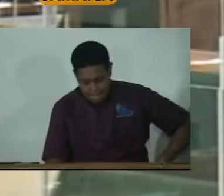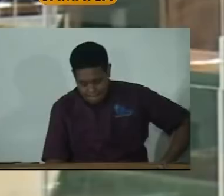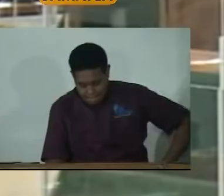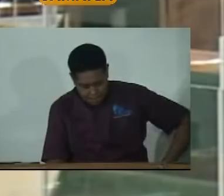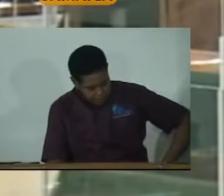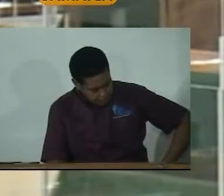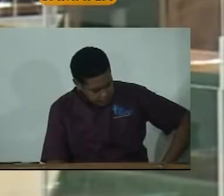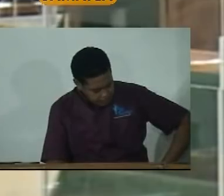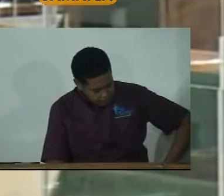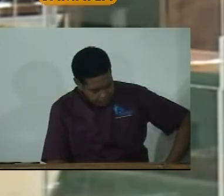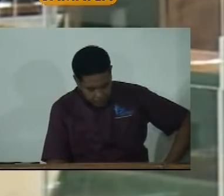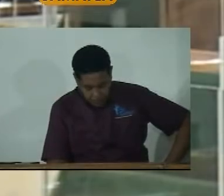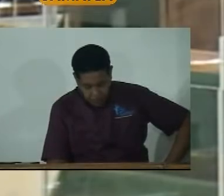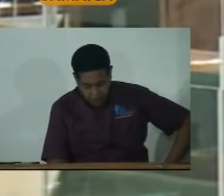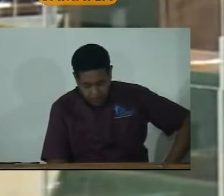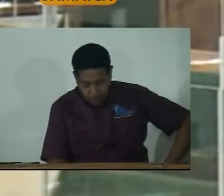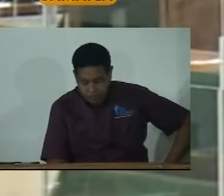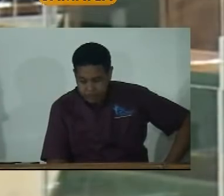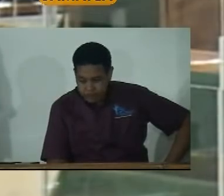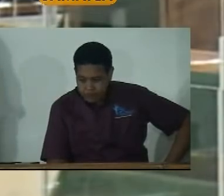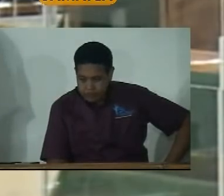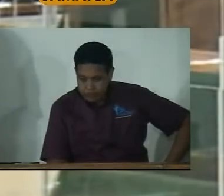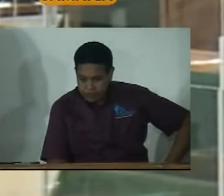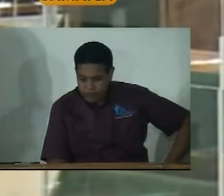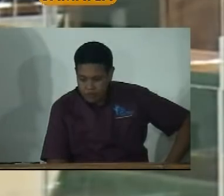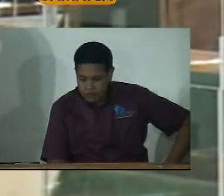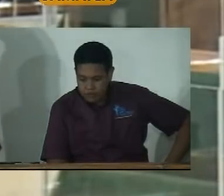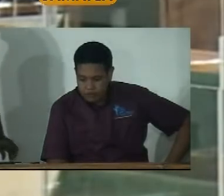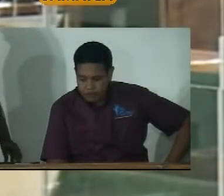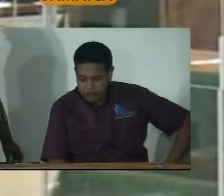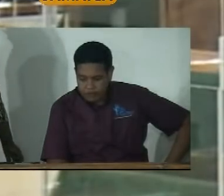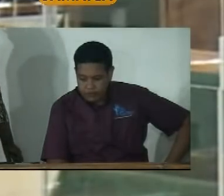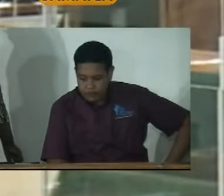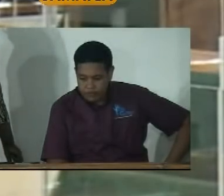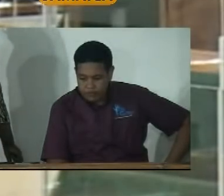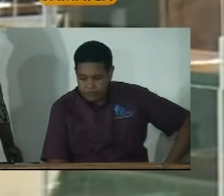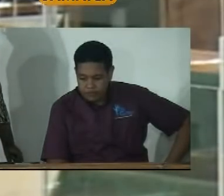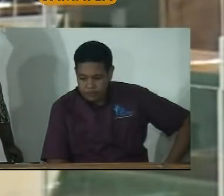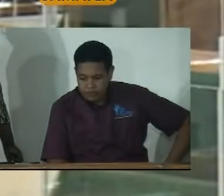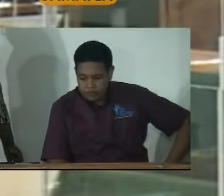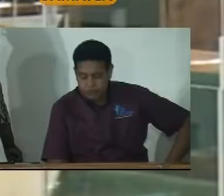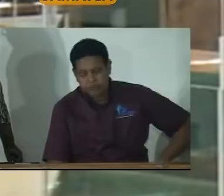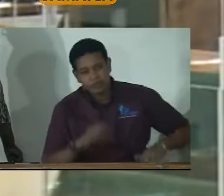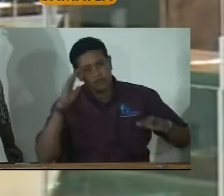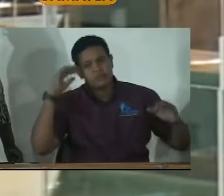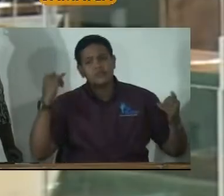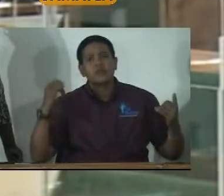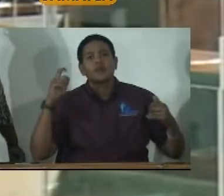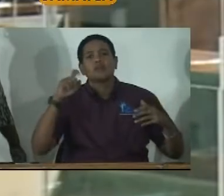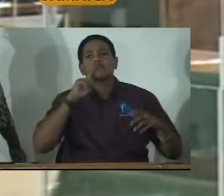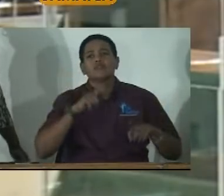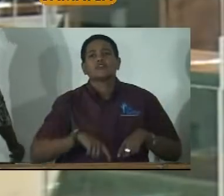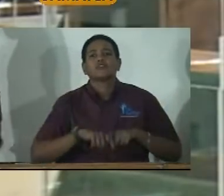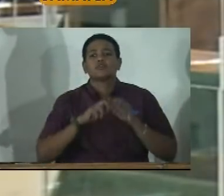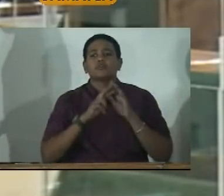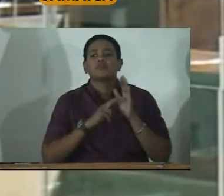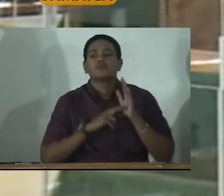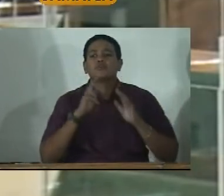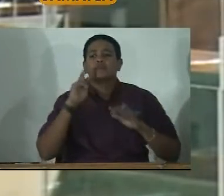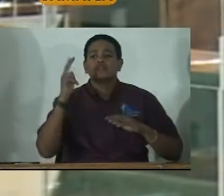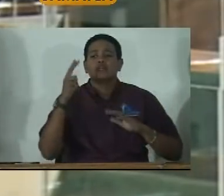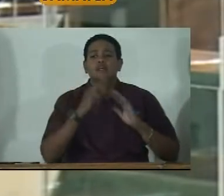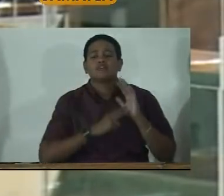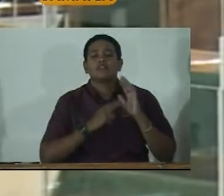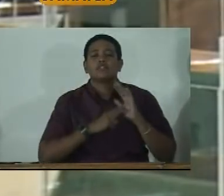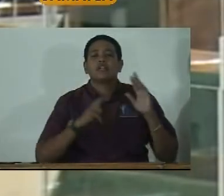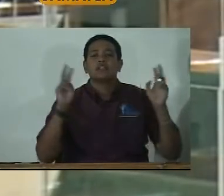Mr. President, I now move for the suspension of the standing orders to enable me to take the second reading of the bill entitled An